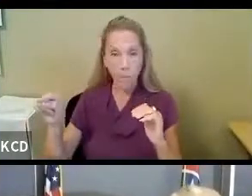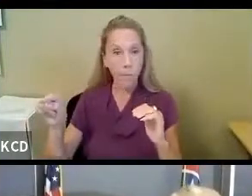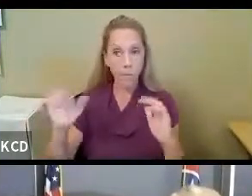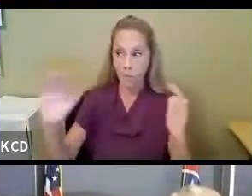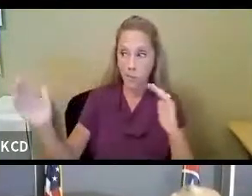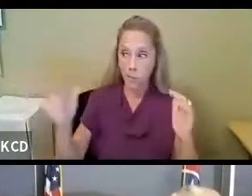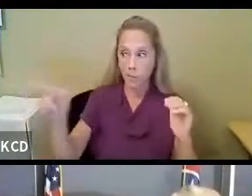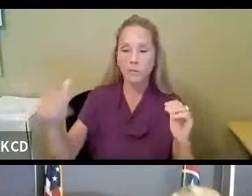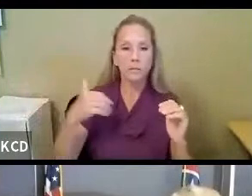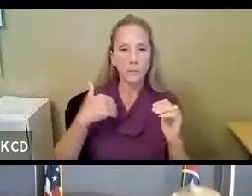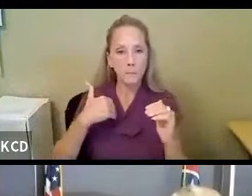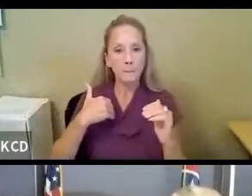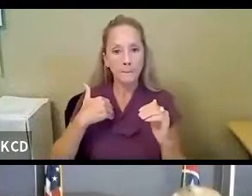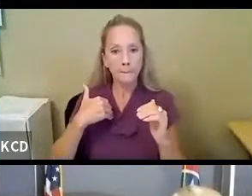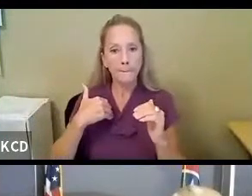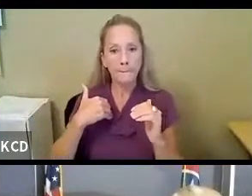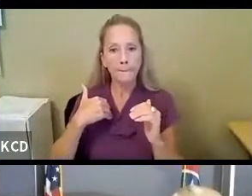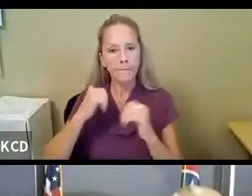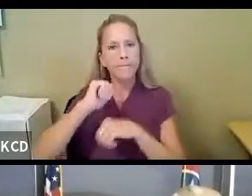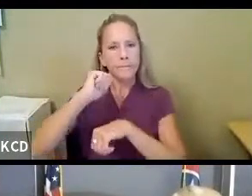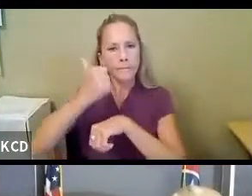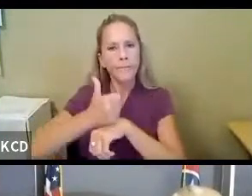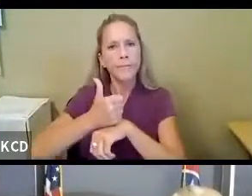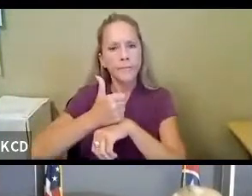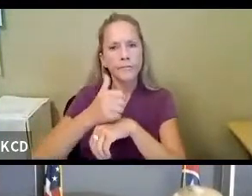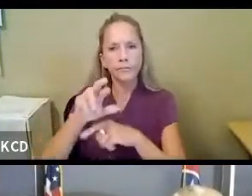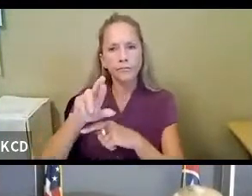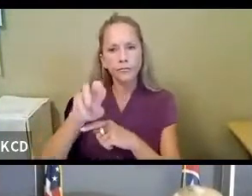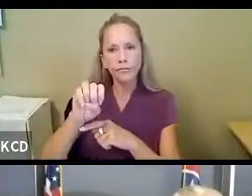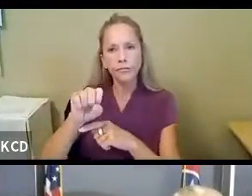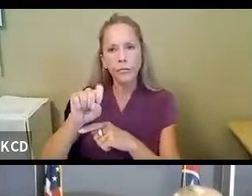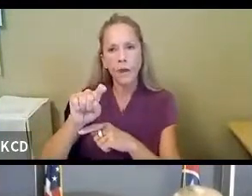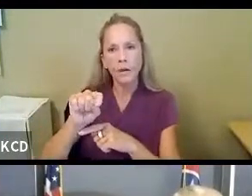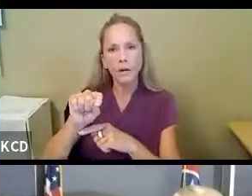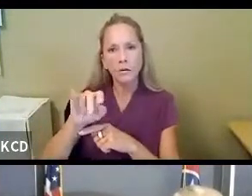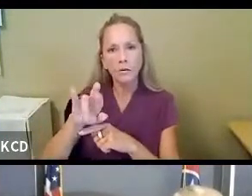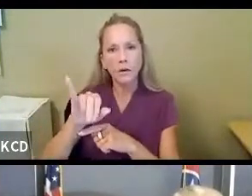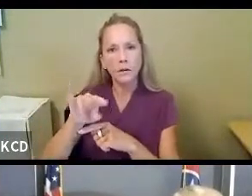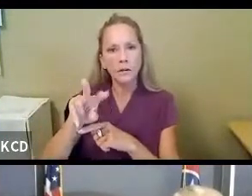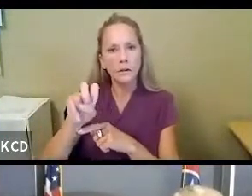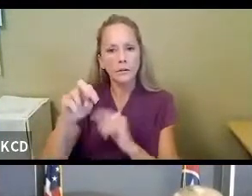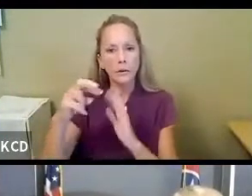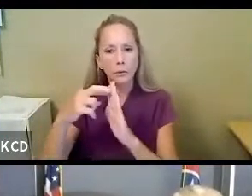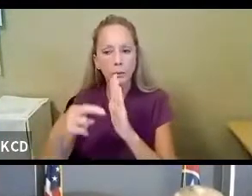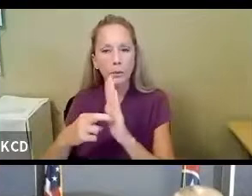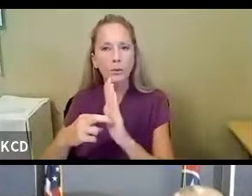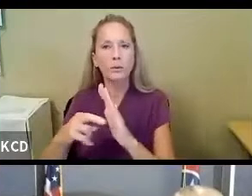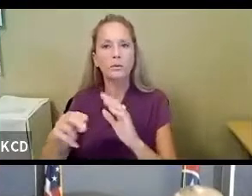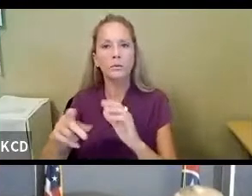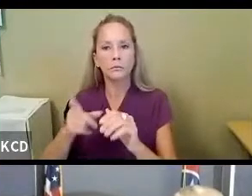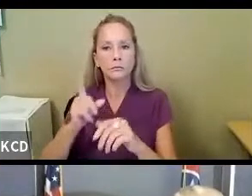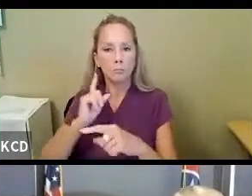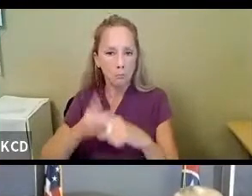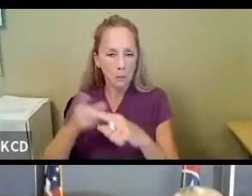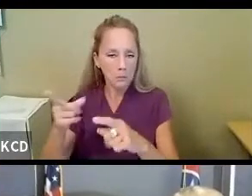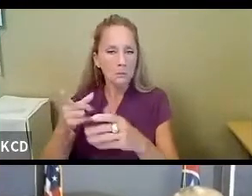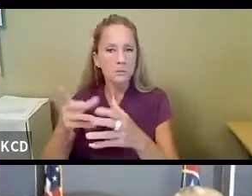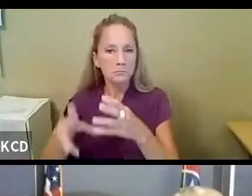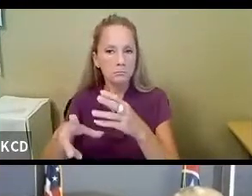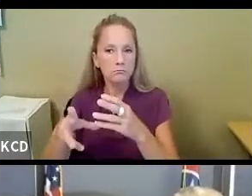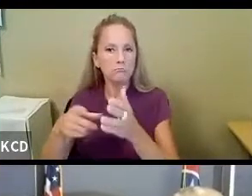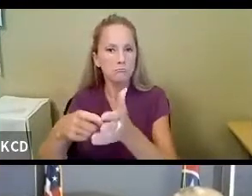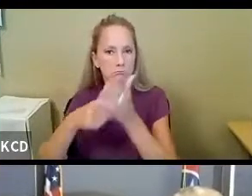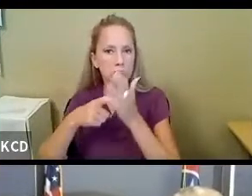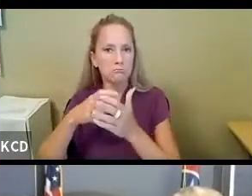have restrictive regulations in place in addition to mask mandates. So that is one of the differences between where they